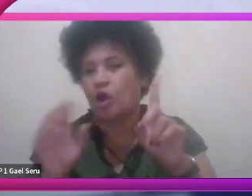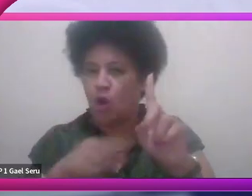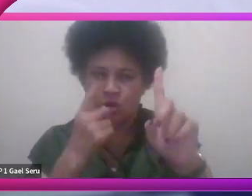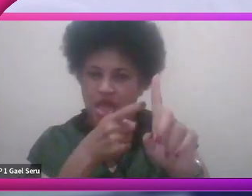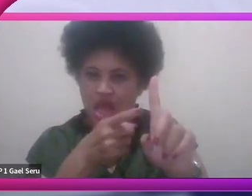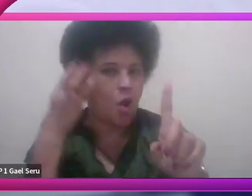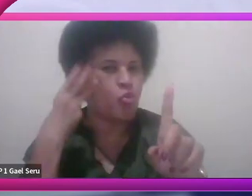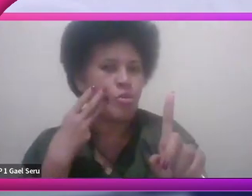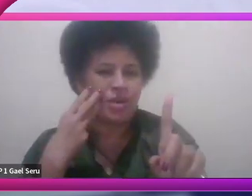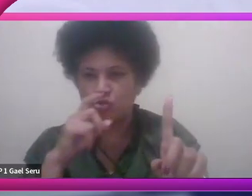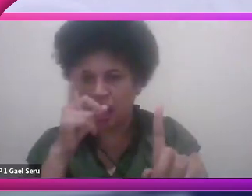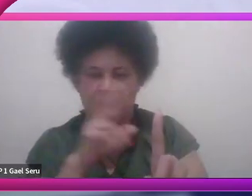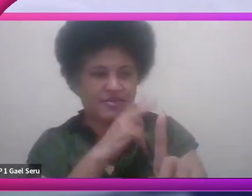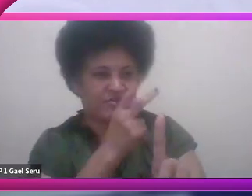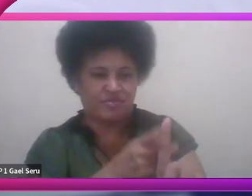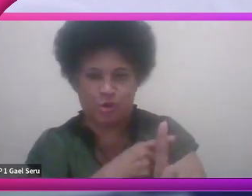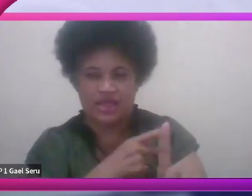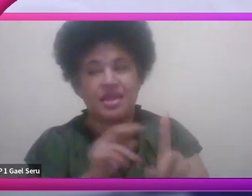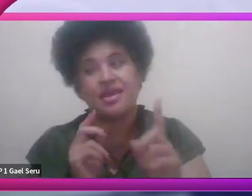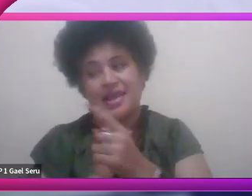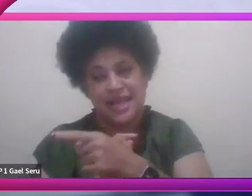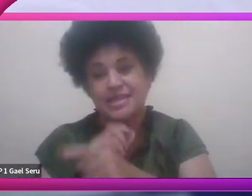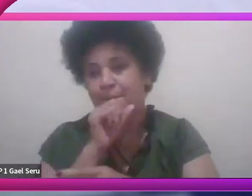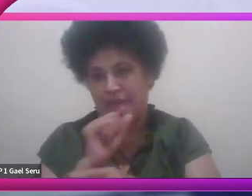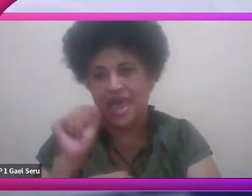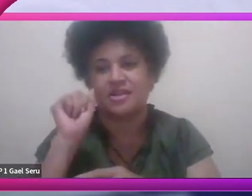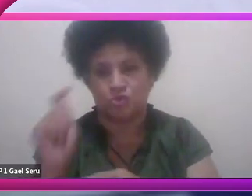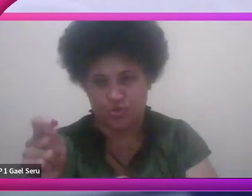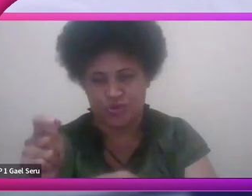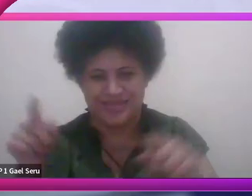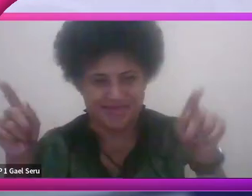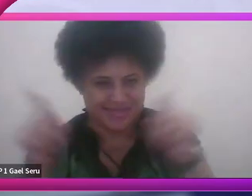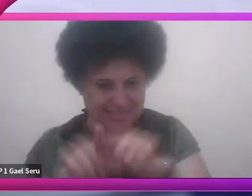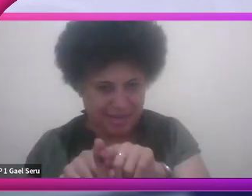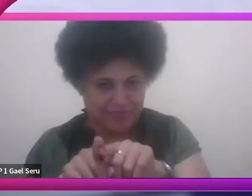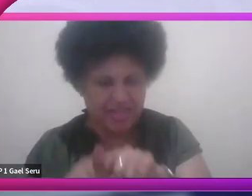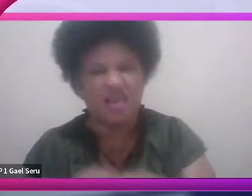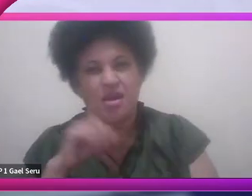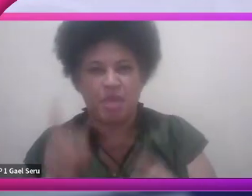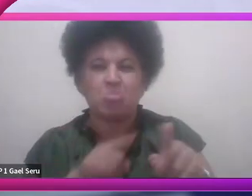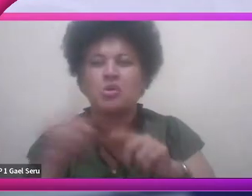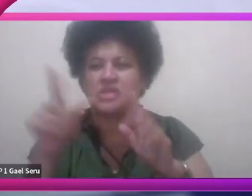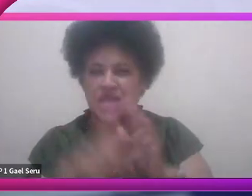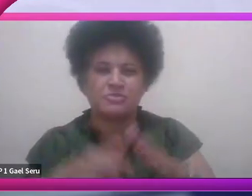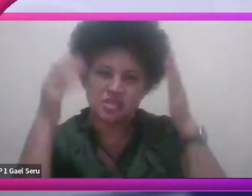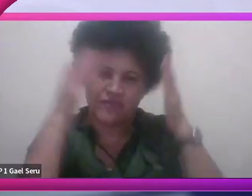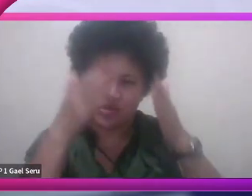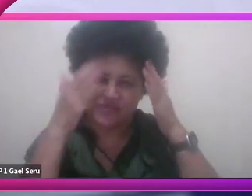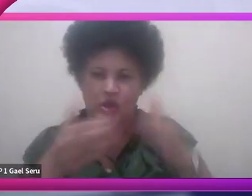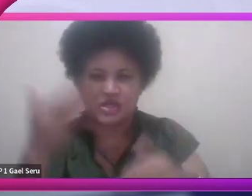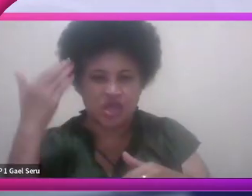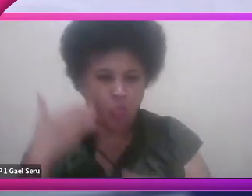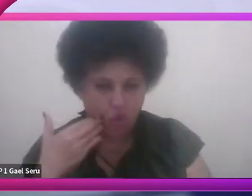I think the symbol and they present on the website right now is mainly focused on women. And they have